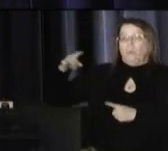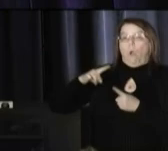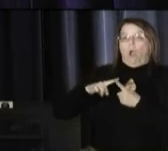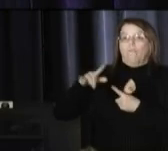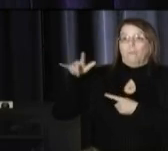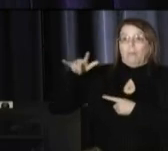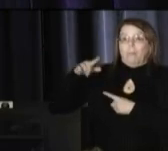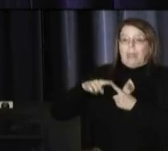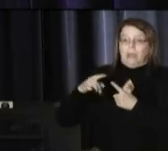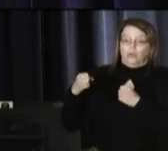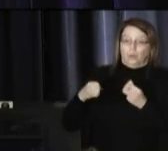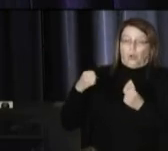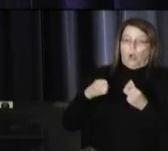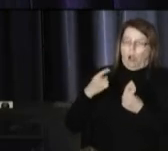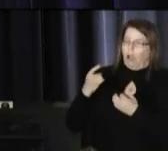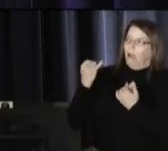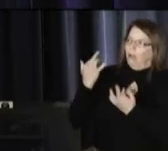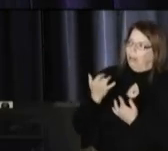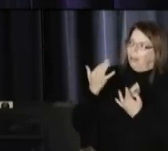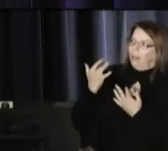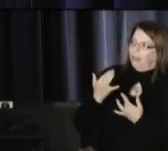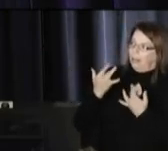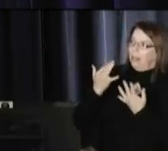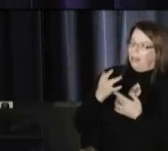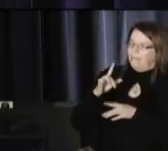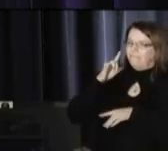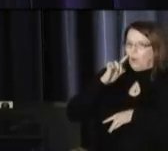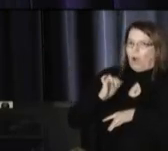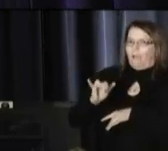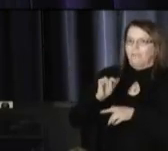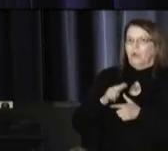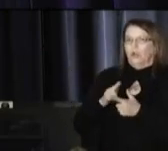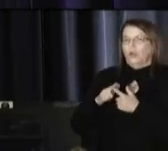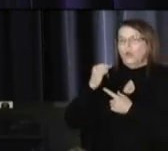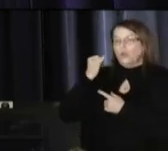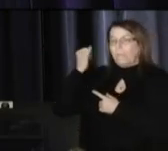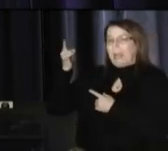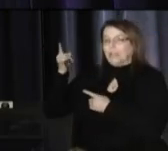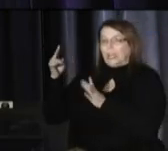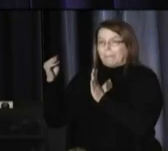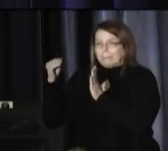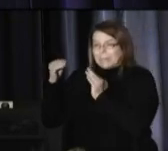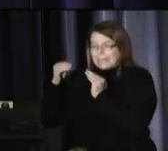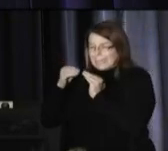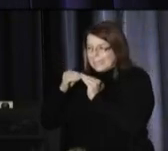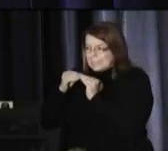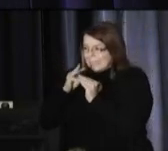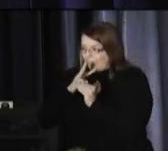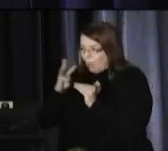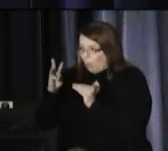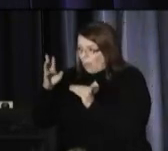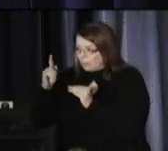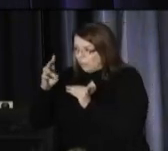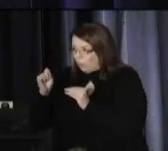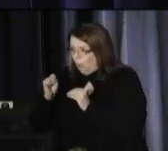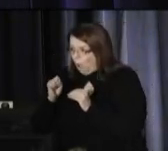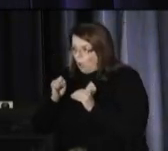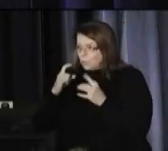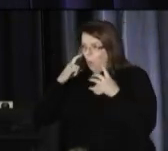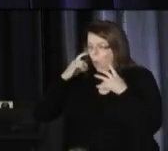as long as a pilgrimage. You imagine him kissing the western wall of Sbarro, weeping at the